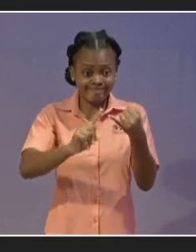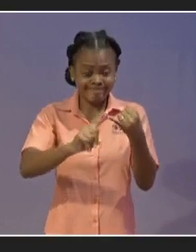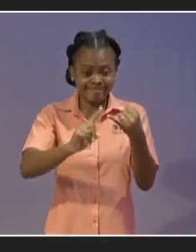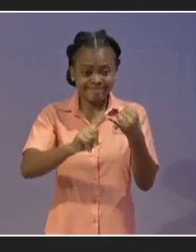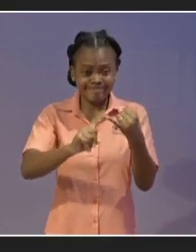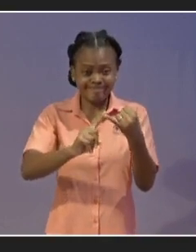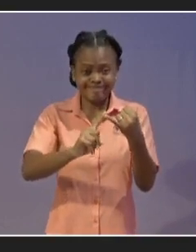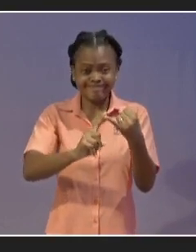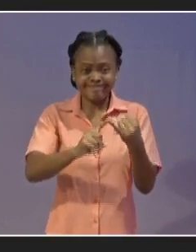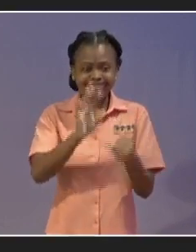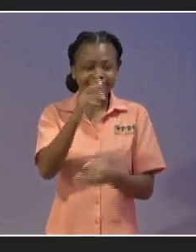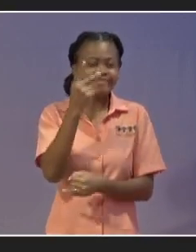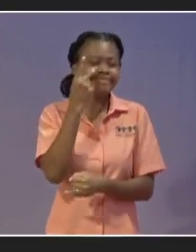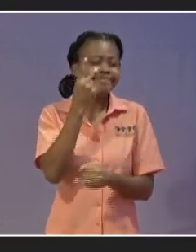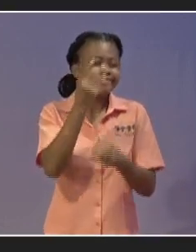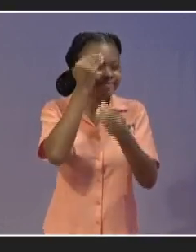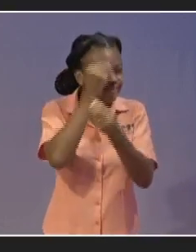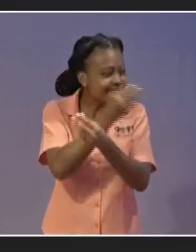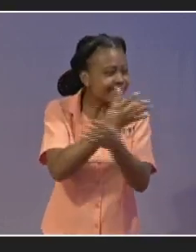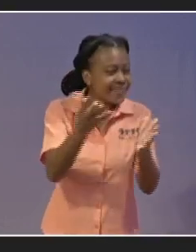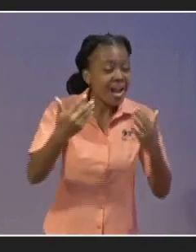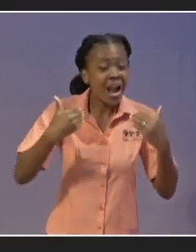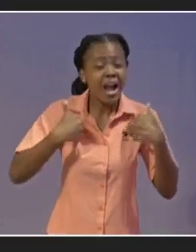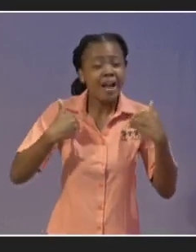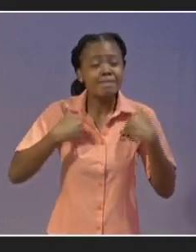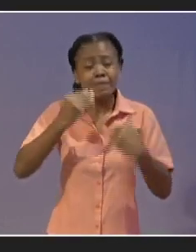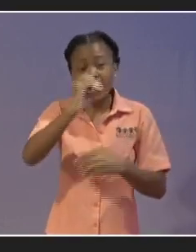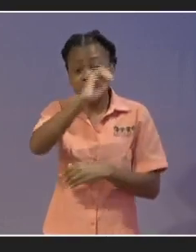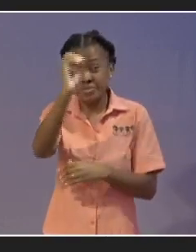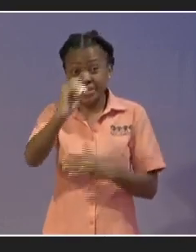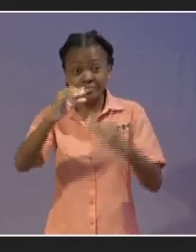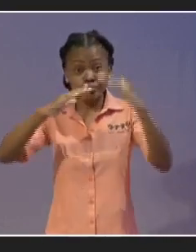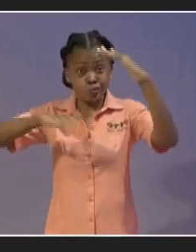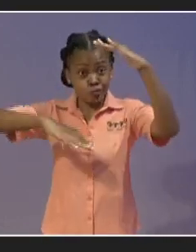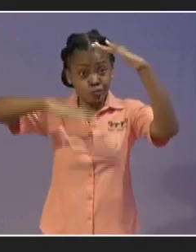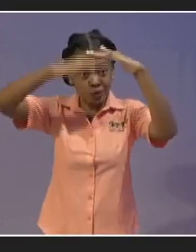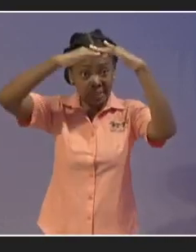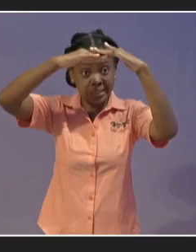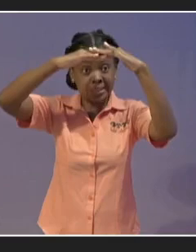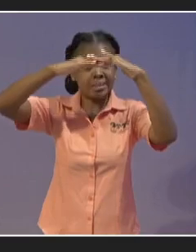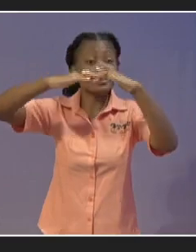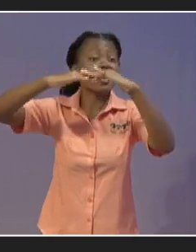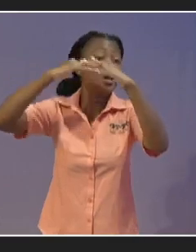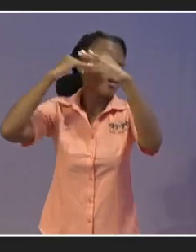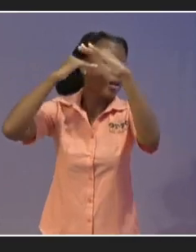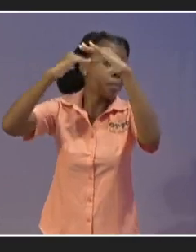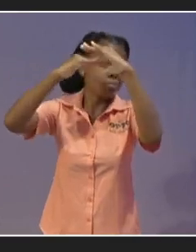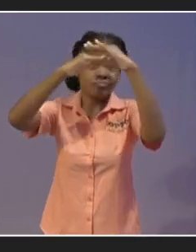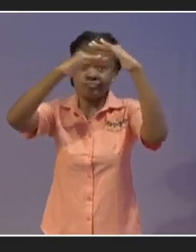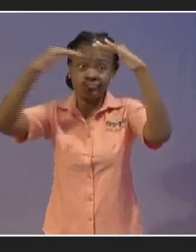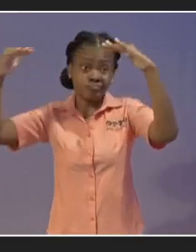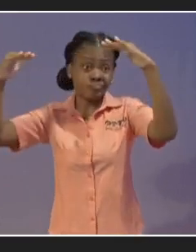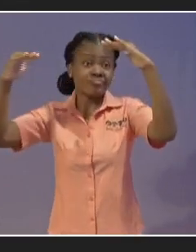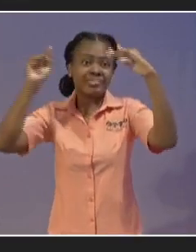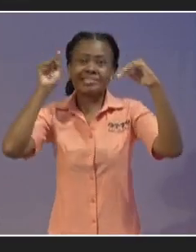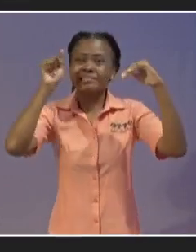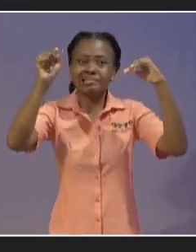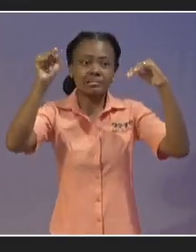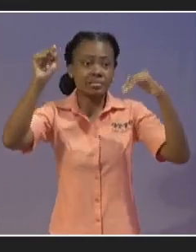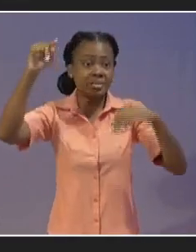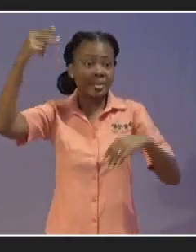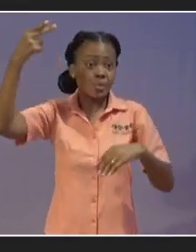reached the threshold set as set by the WHO that all reasonable avenues